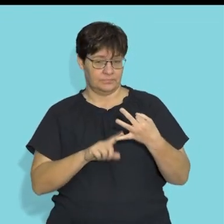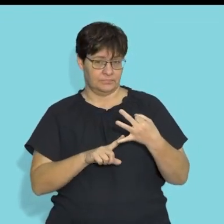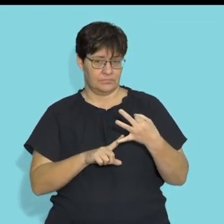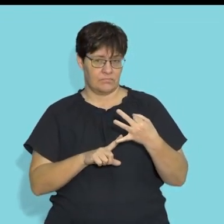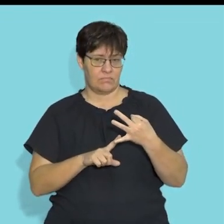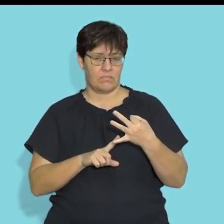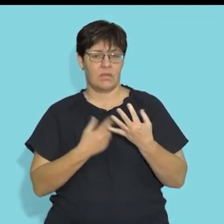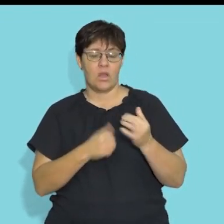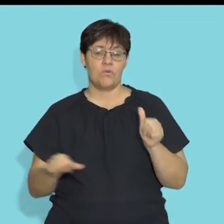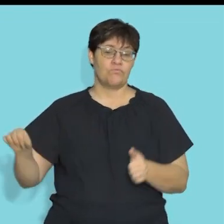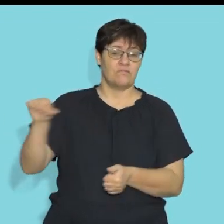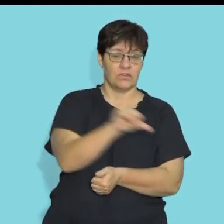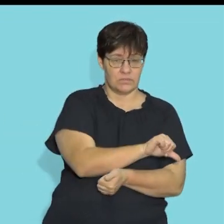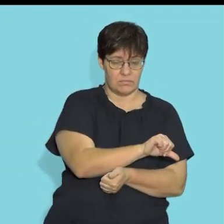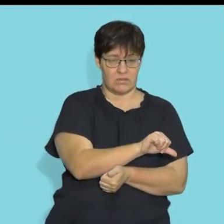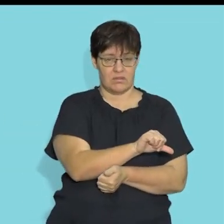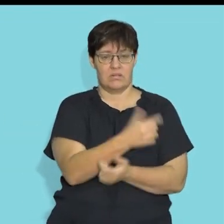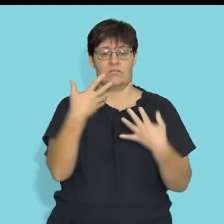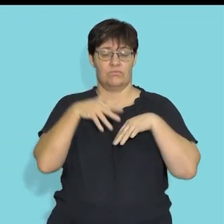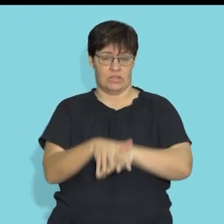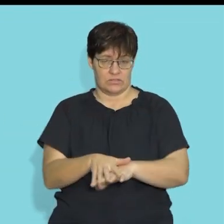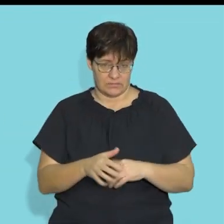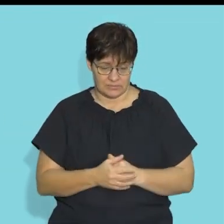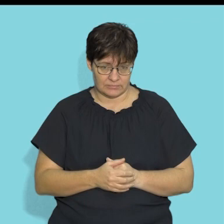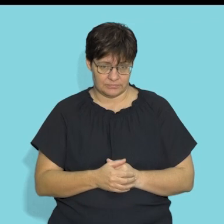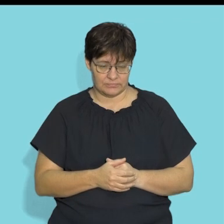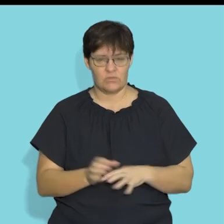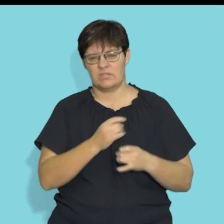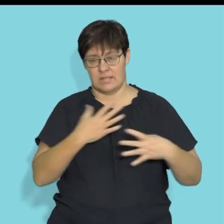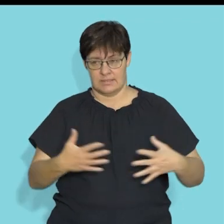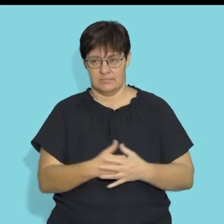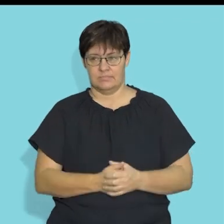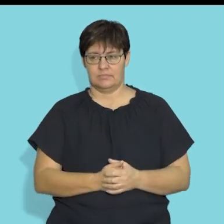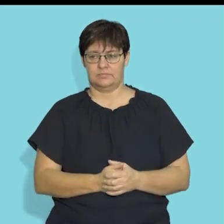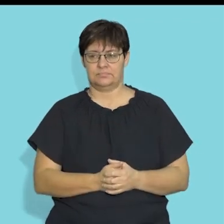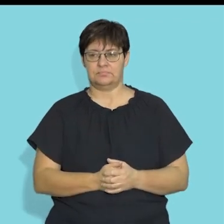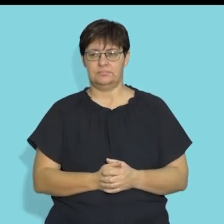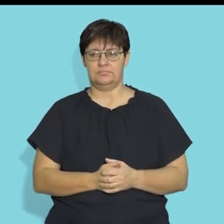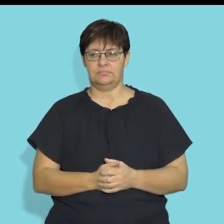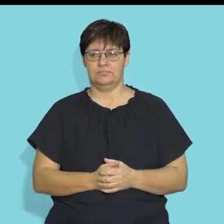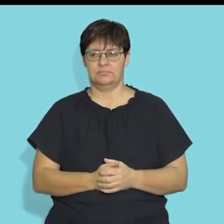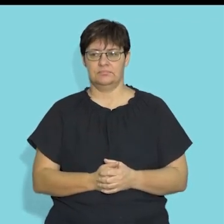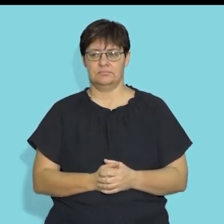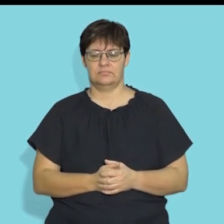and reversible reactions. So let's start off.